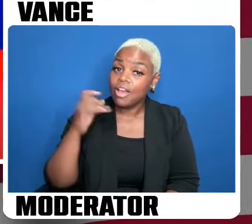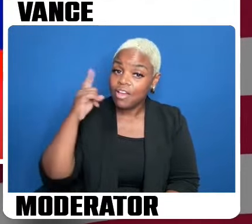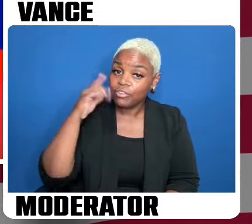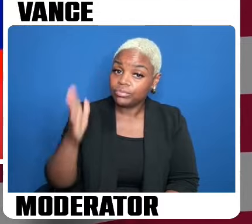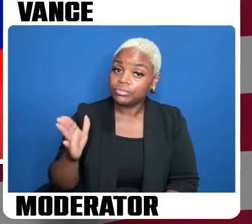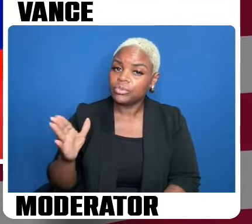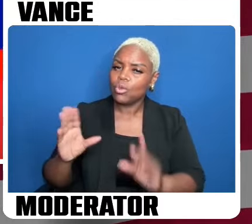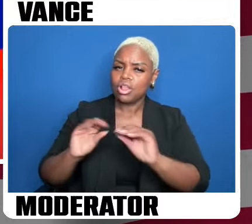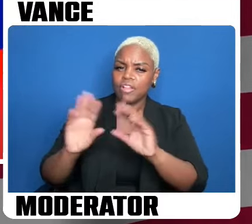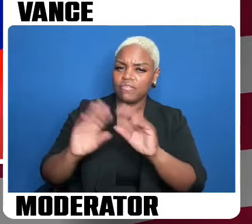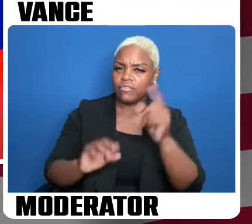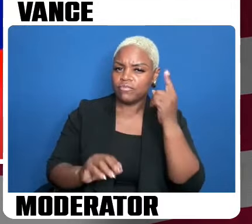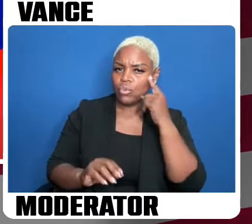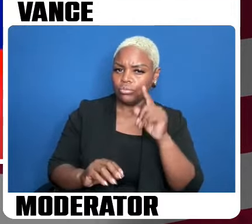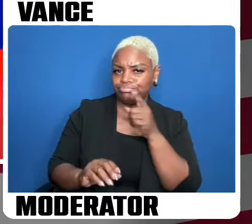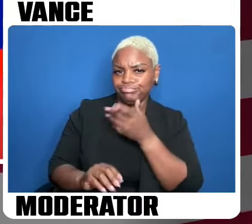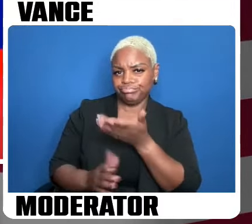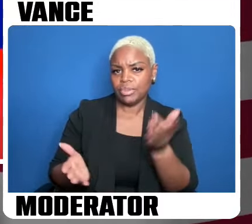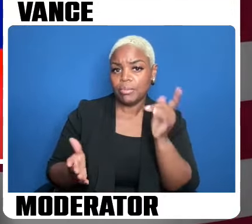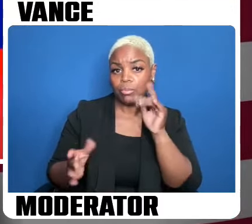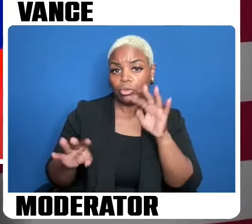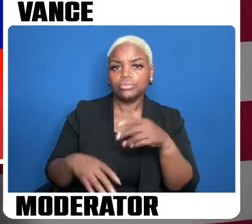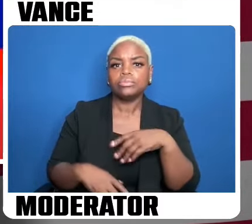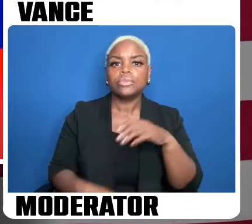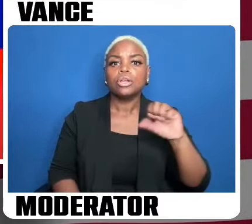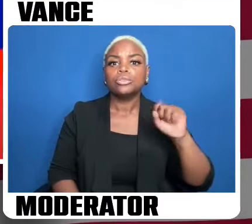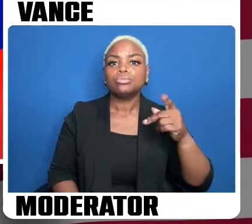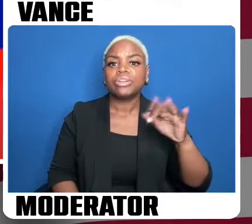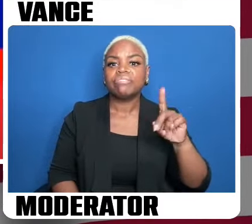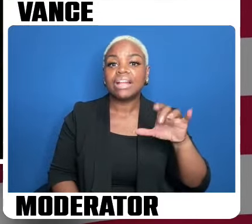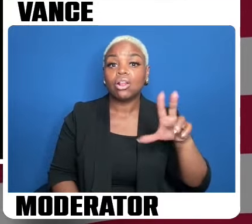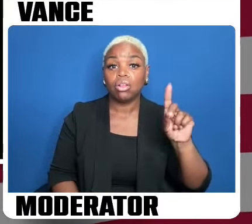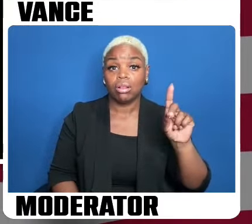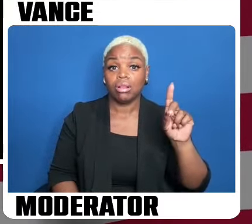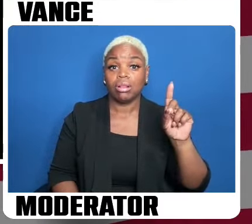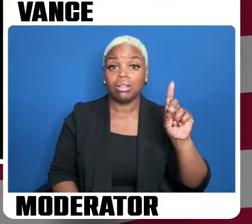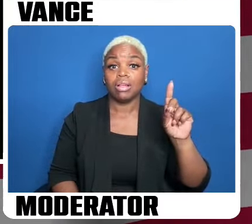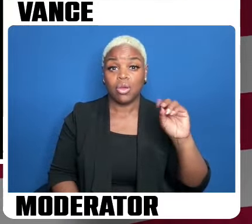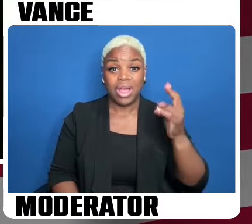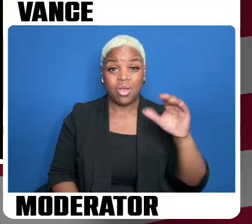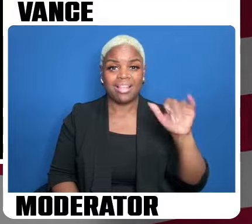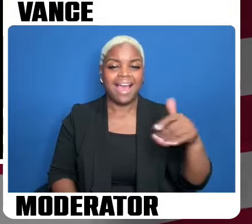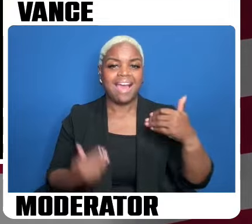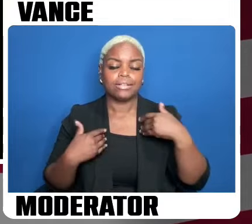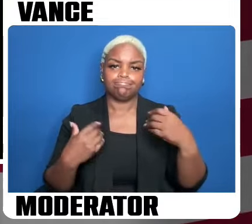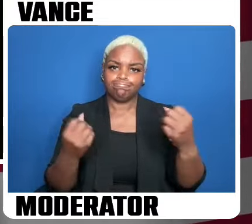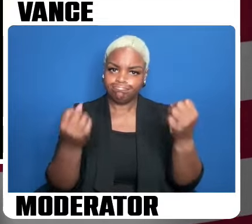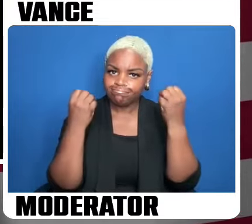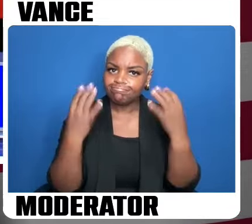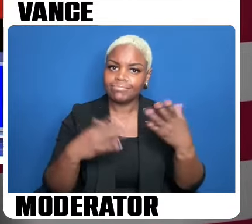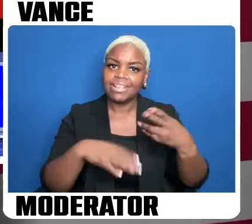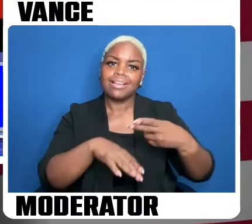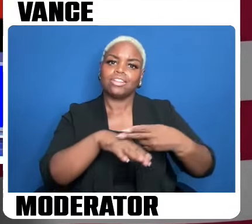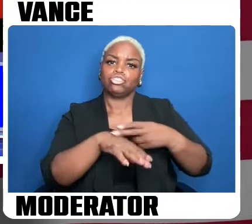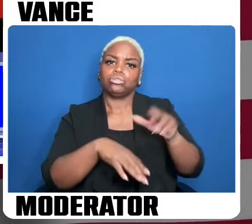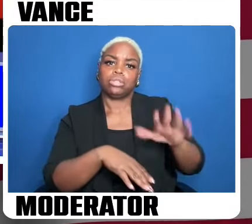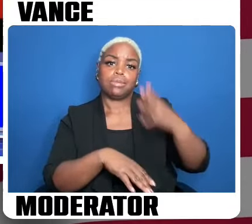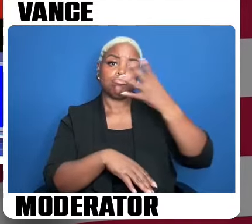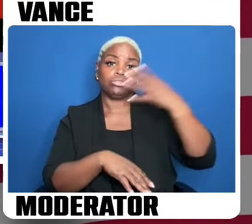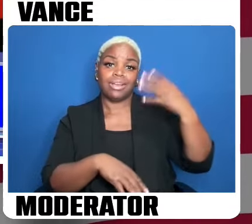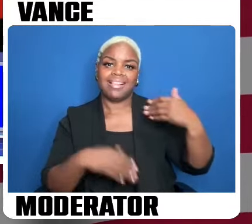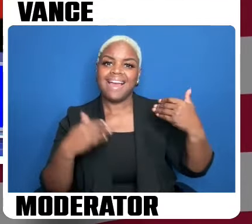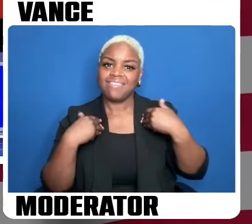does have a large number of Haitian migrants who have legal status, temporary protected status. Well, Margaret, but